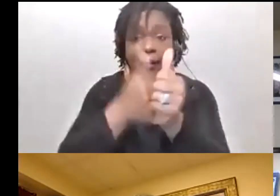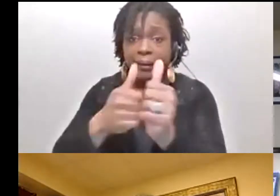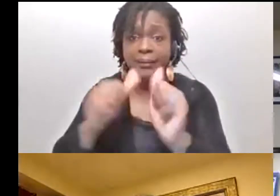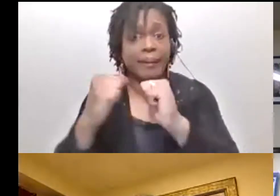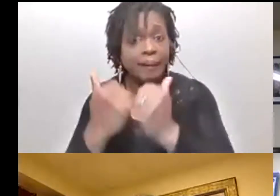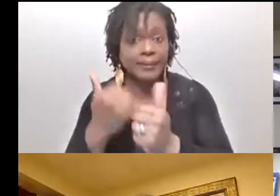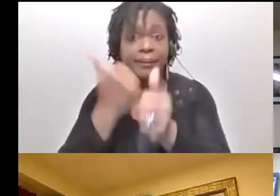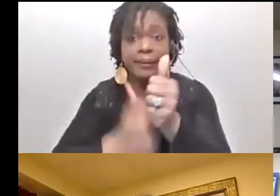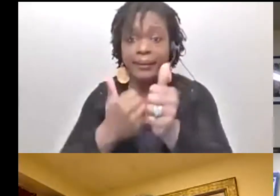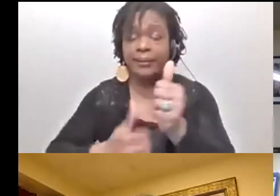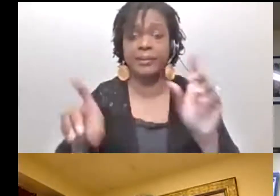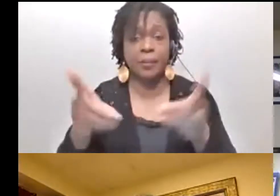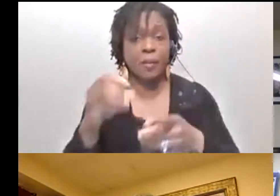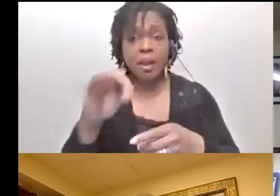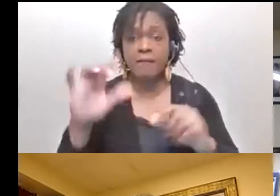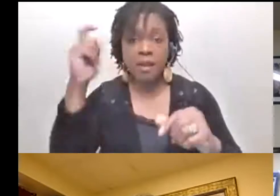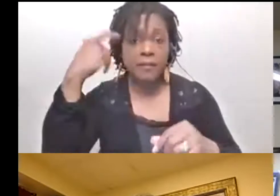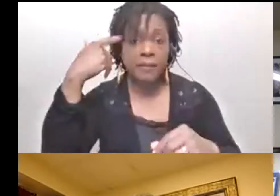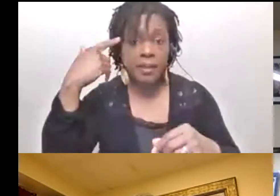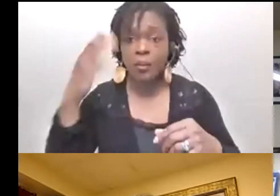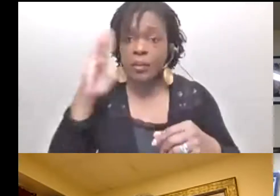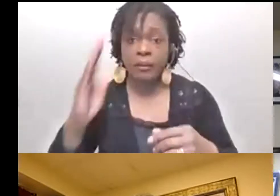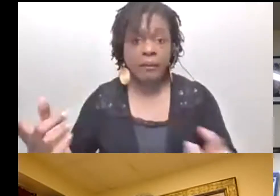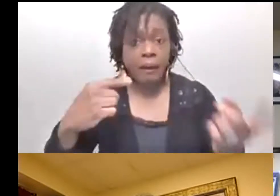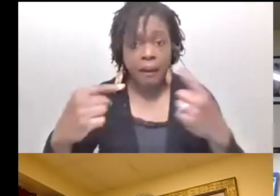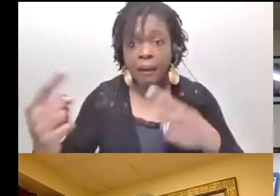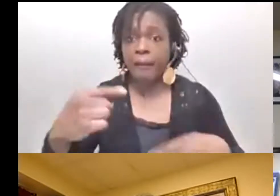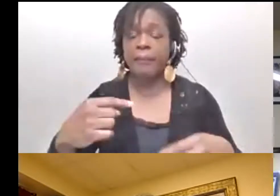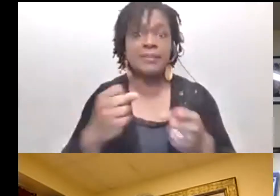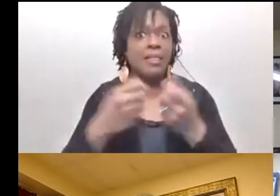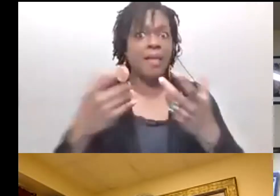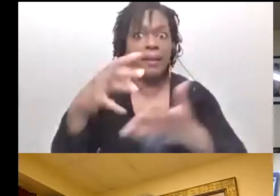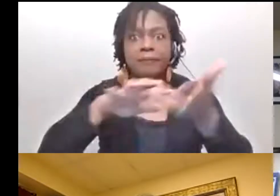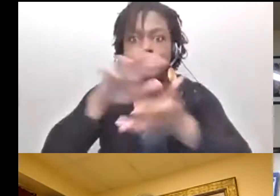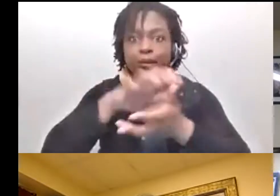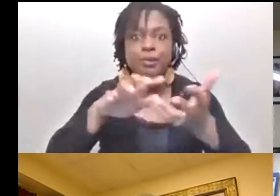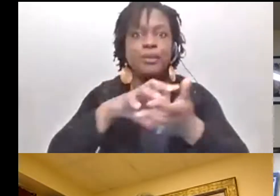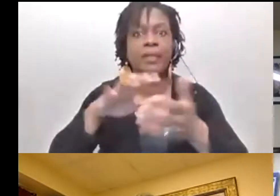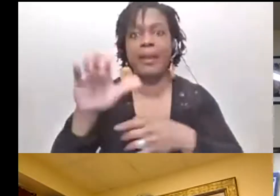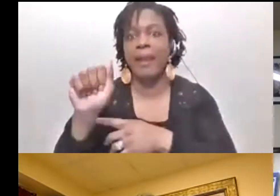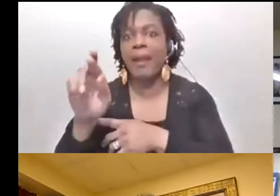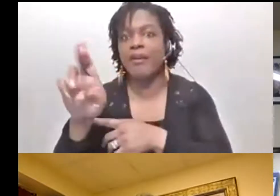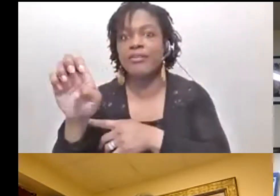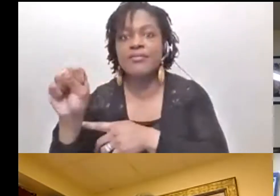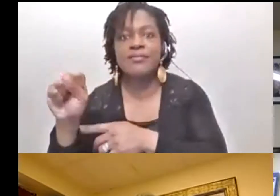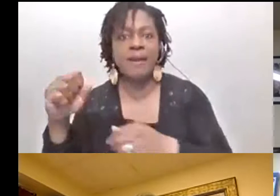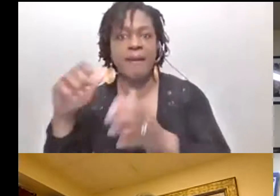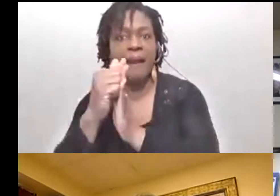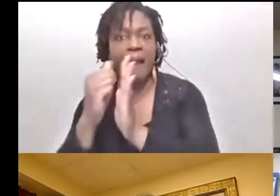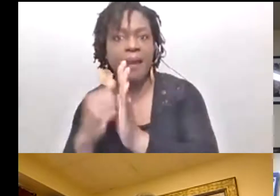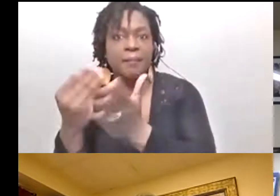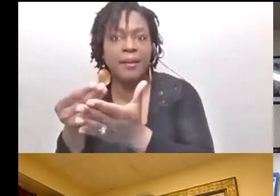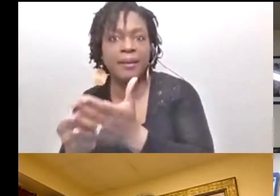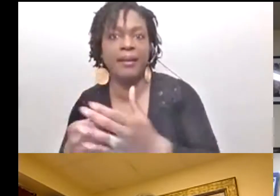department of government is going to come. There's a lot of confusion as to what's going to come with CARES Act money, what's going to come with the American